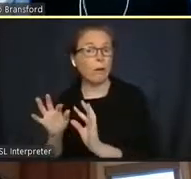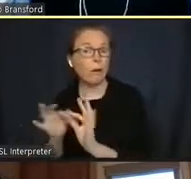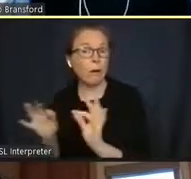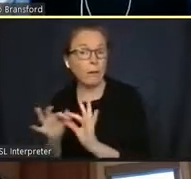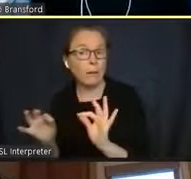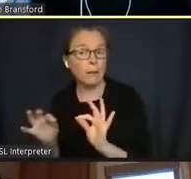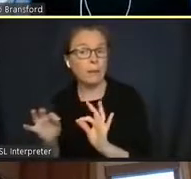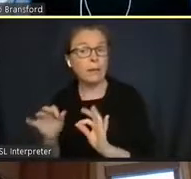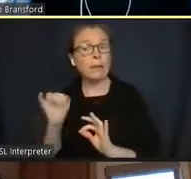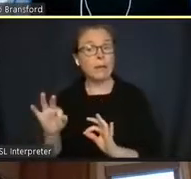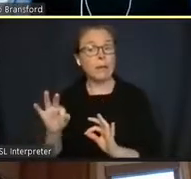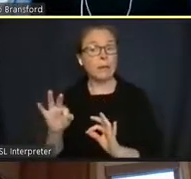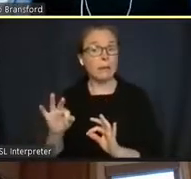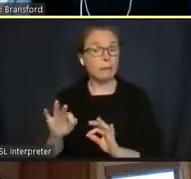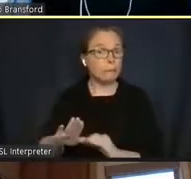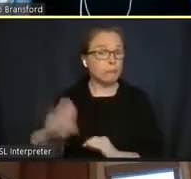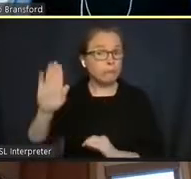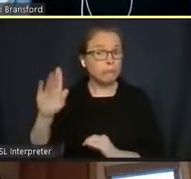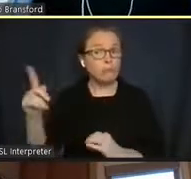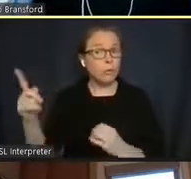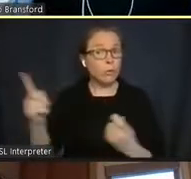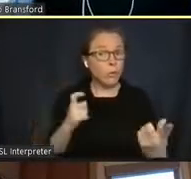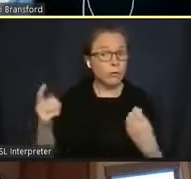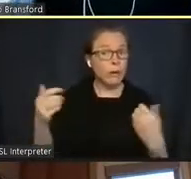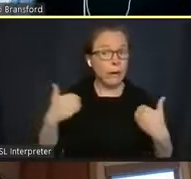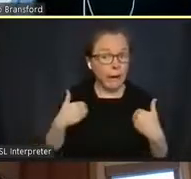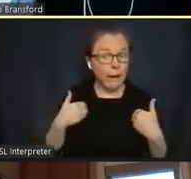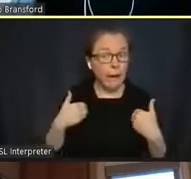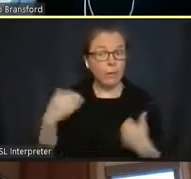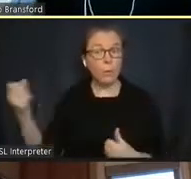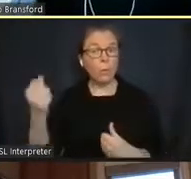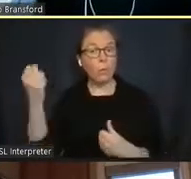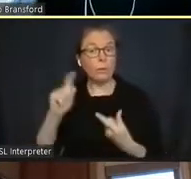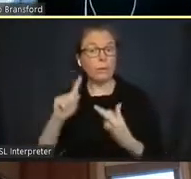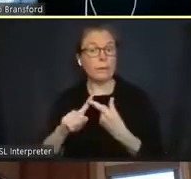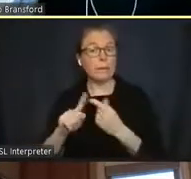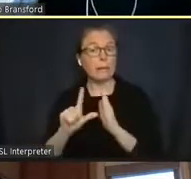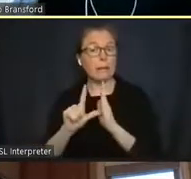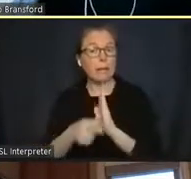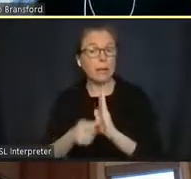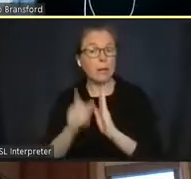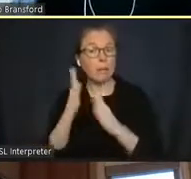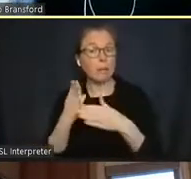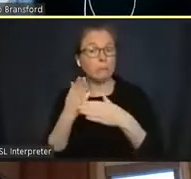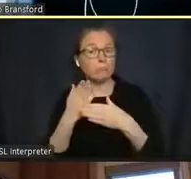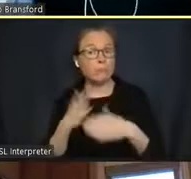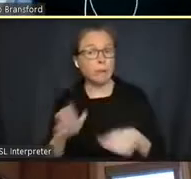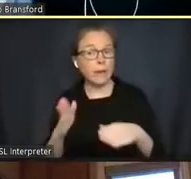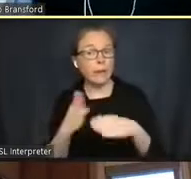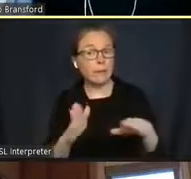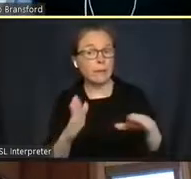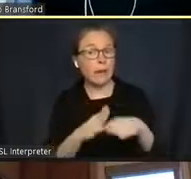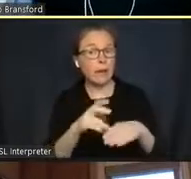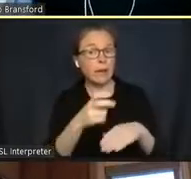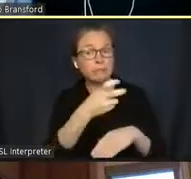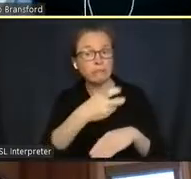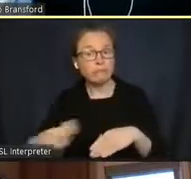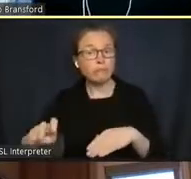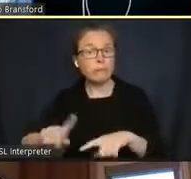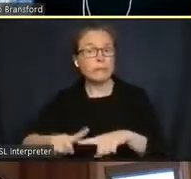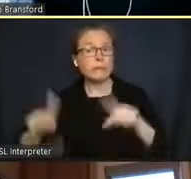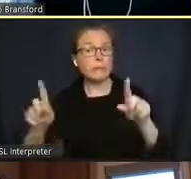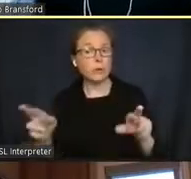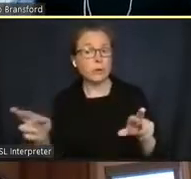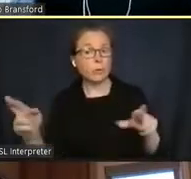room segment of our town hall meeting, which is coming up right after we have a couple of